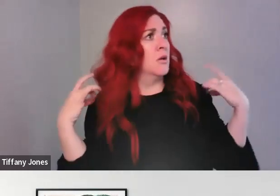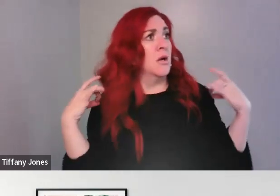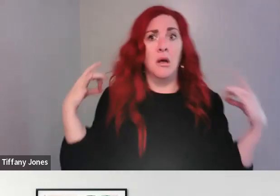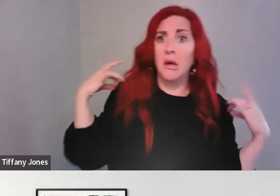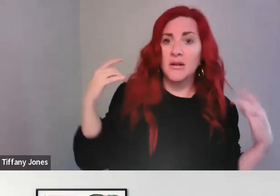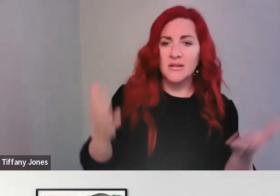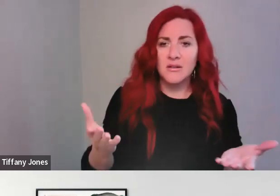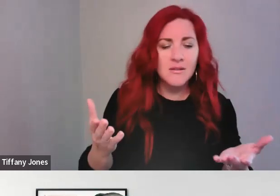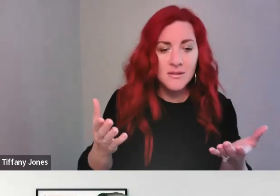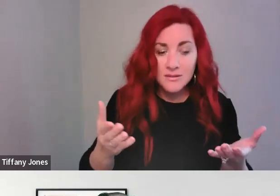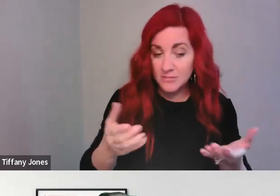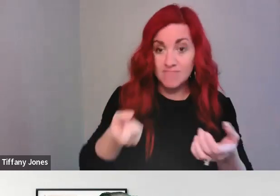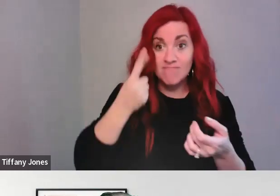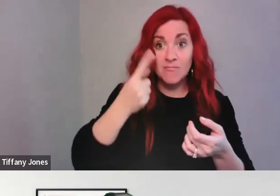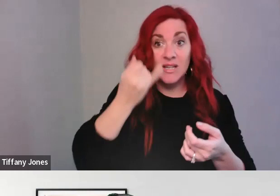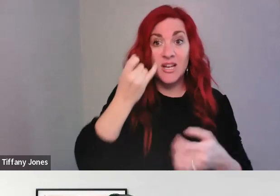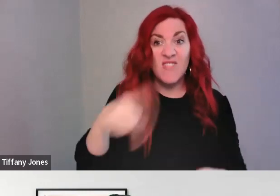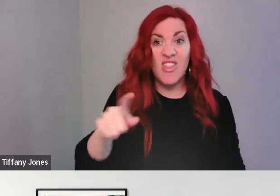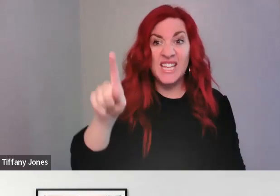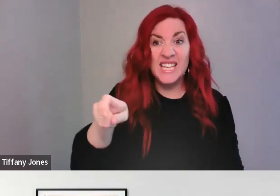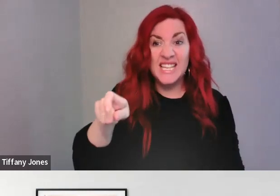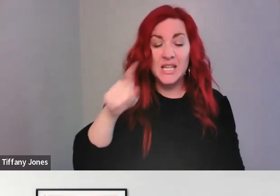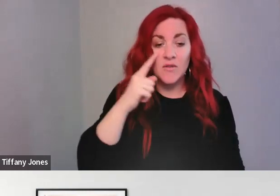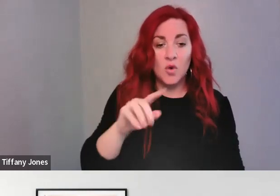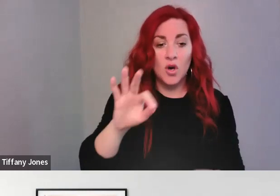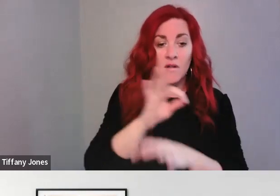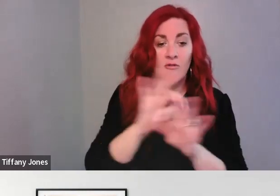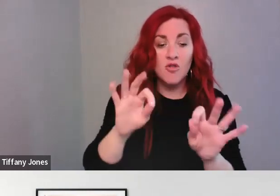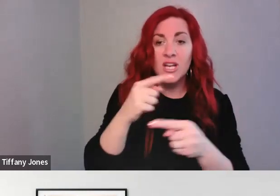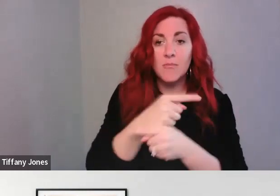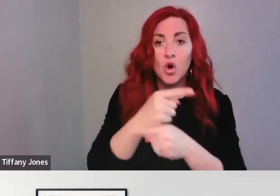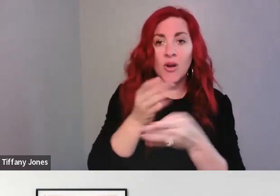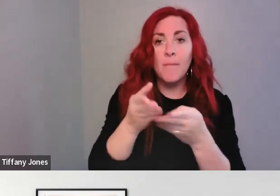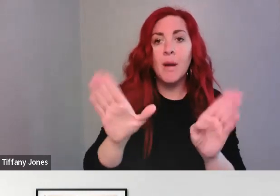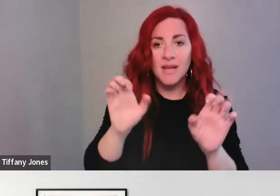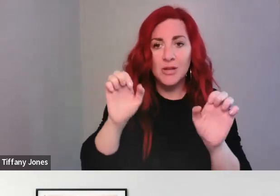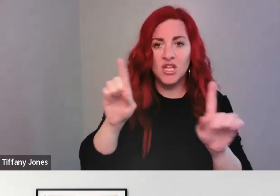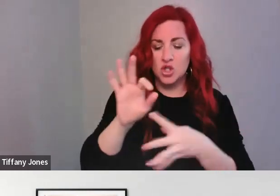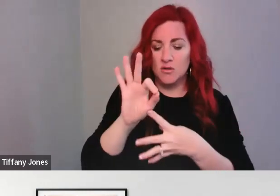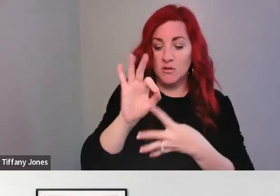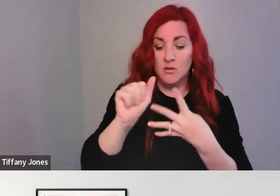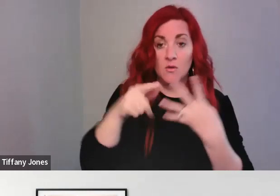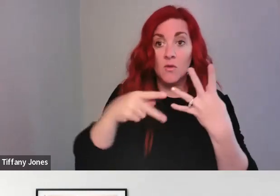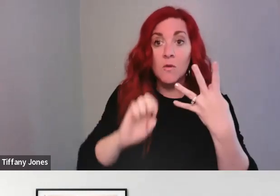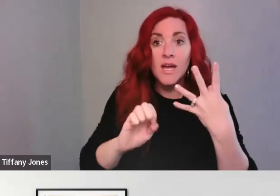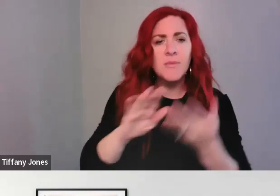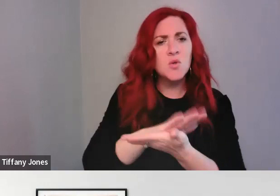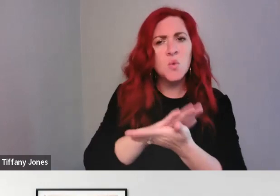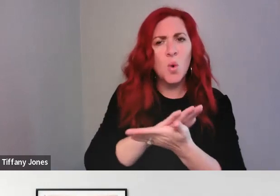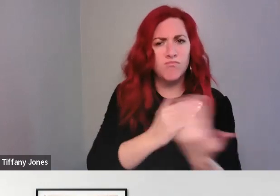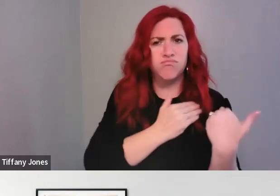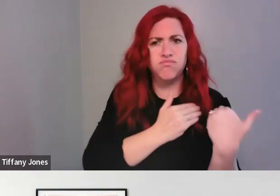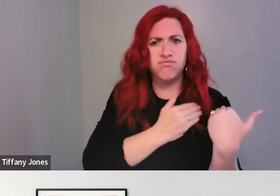of the day, if they need it for FAPE, for free and appropriate public education, the school has an independent responsibility to make sure they have